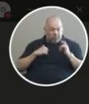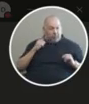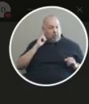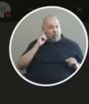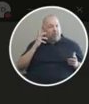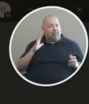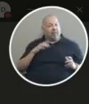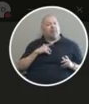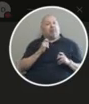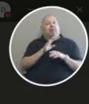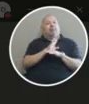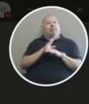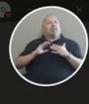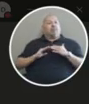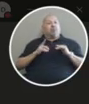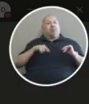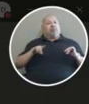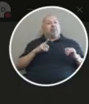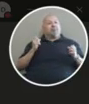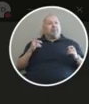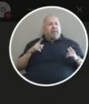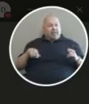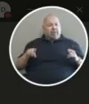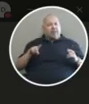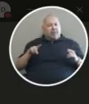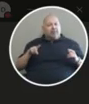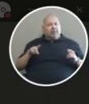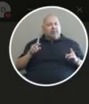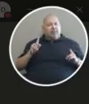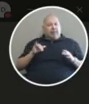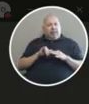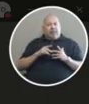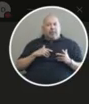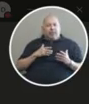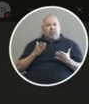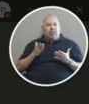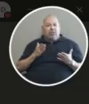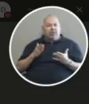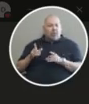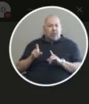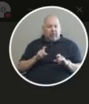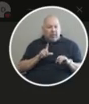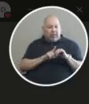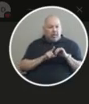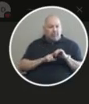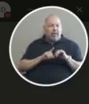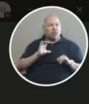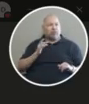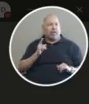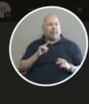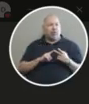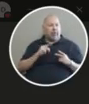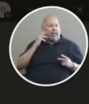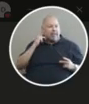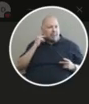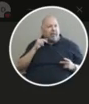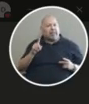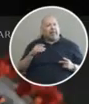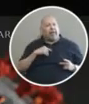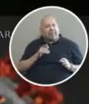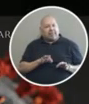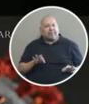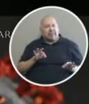heard from the business community, from a lot of the folks that have been surveyed from both the El Paso Chamber and Hispanic Chamber, that there